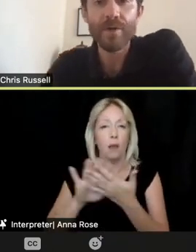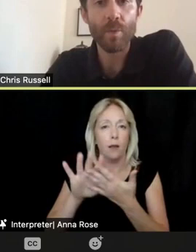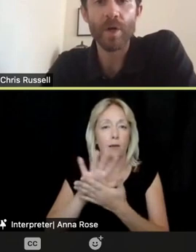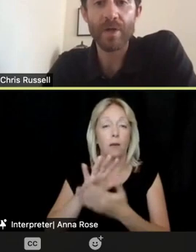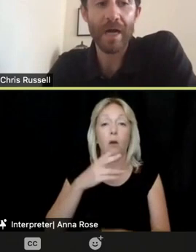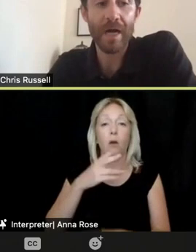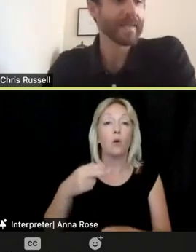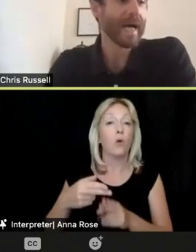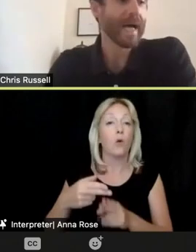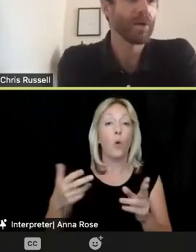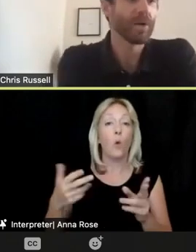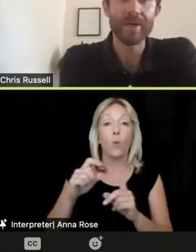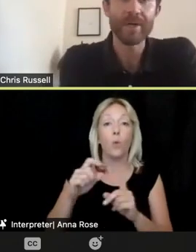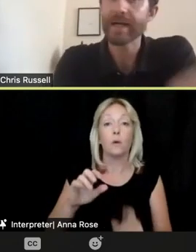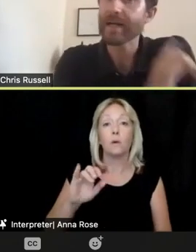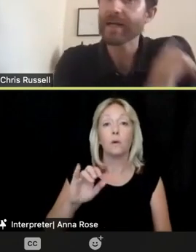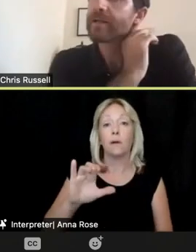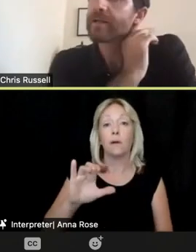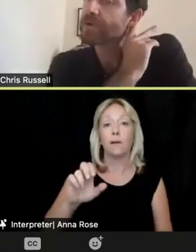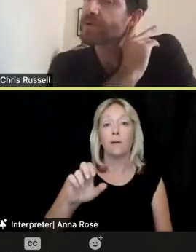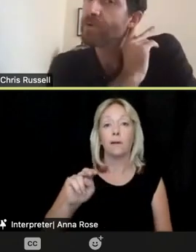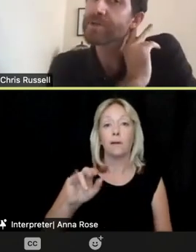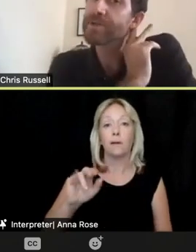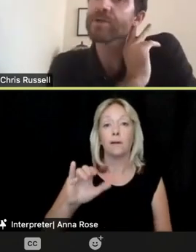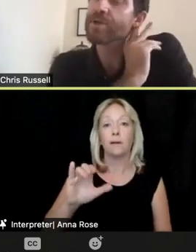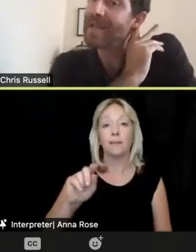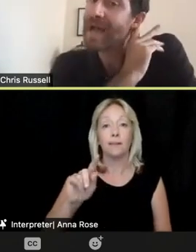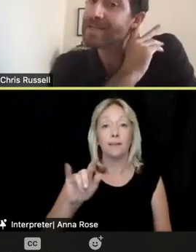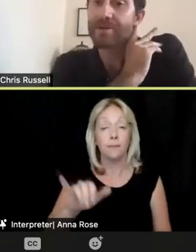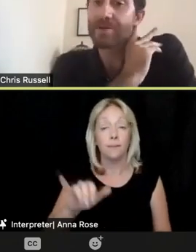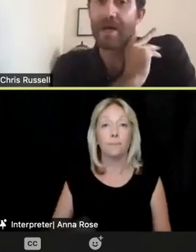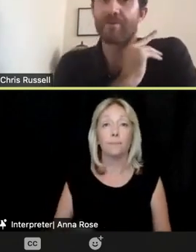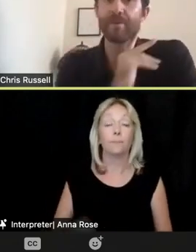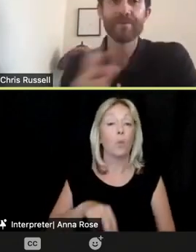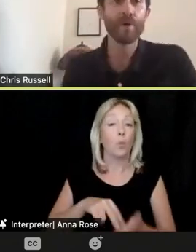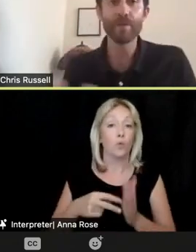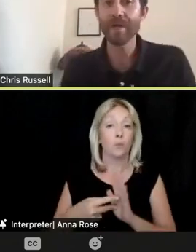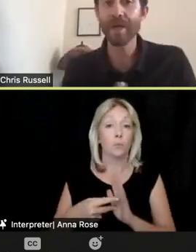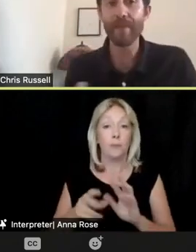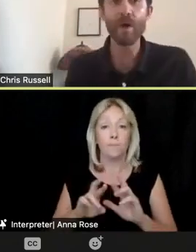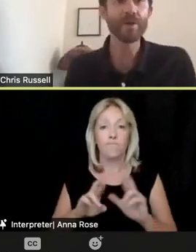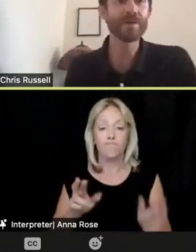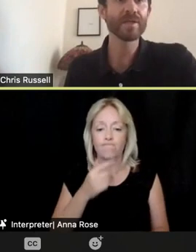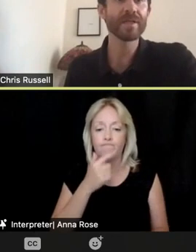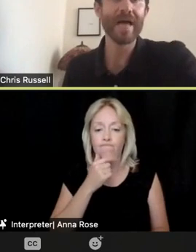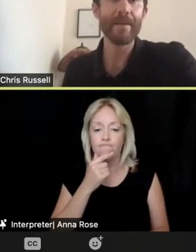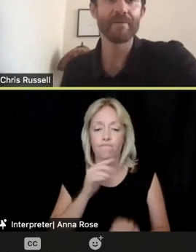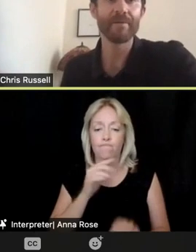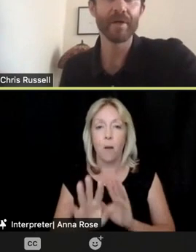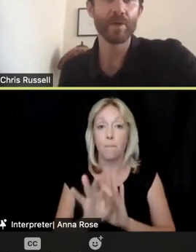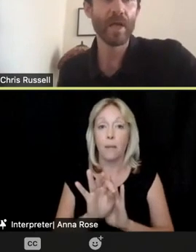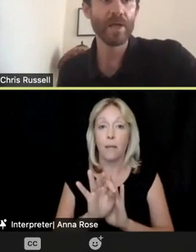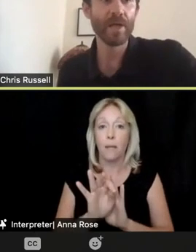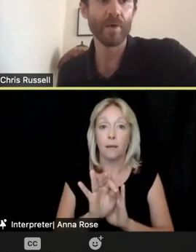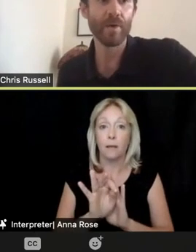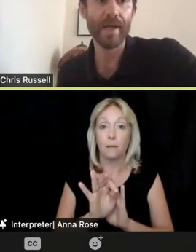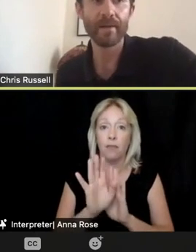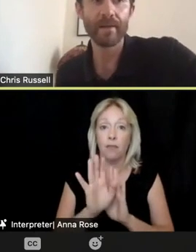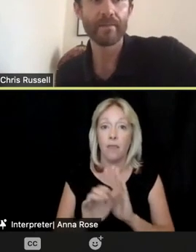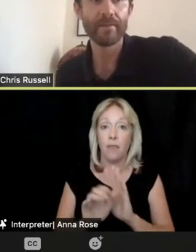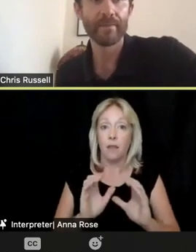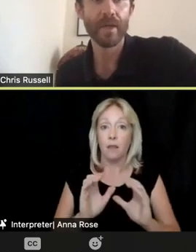So the first, and we're going to talk about that a little more in a second. The first question you should be asking yourself before you think about using this type of a